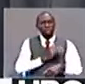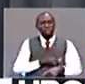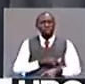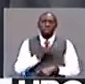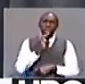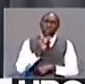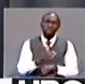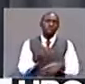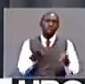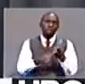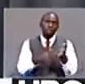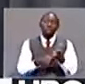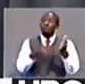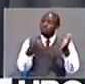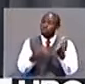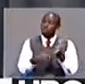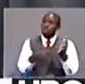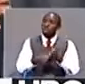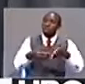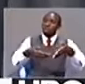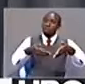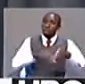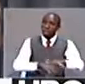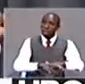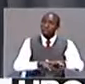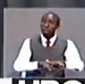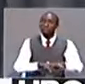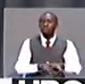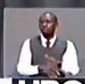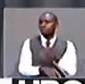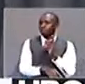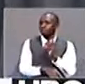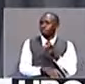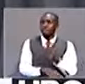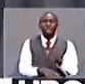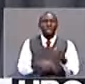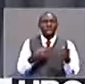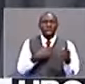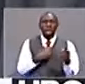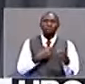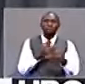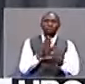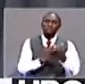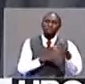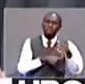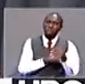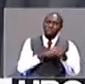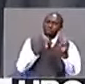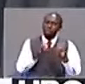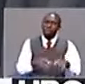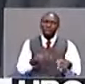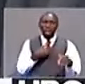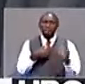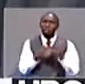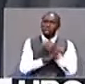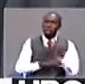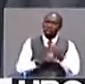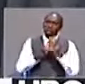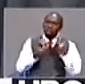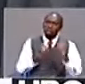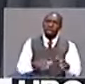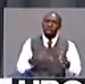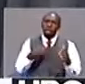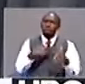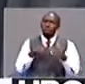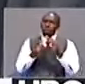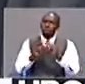the problem of death. First of all, death has no formula, it has no home, it has no sub-county, it has no country. So what we